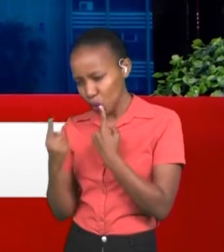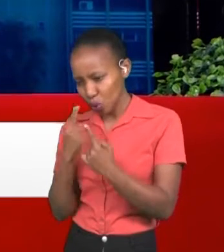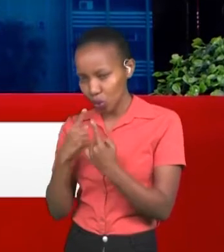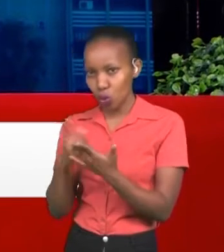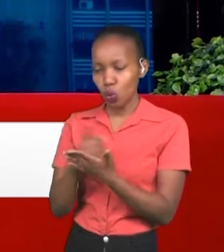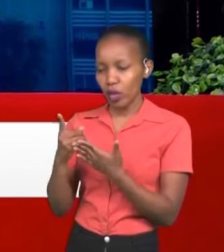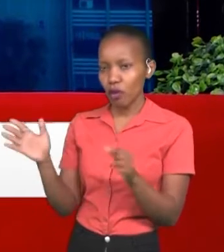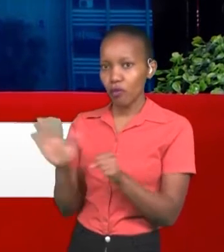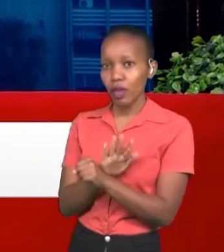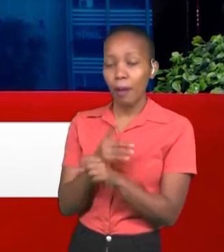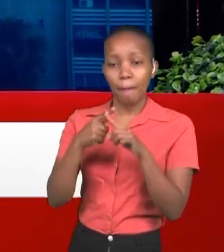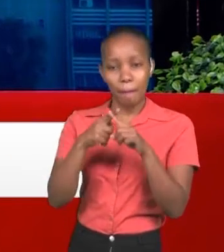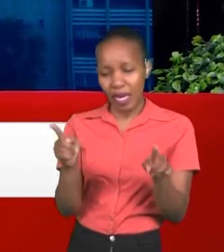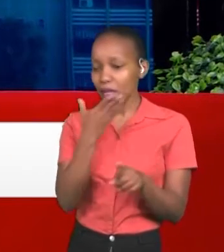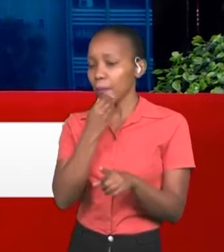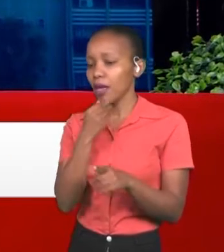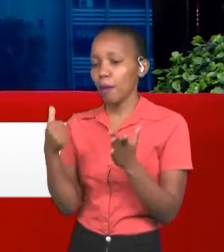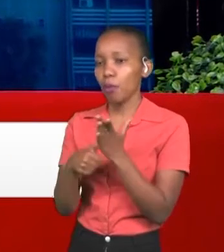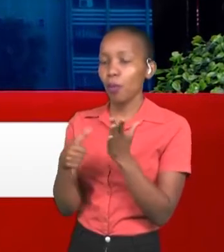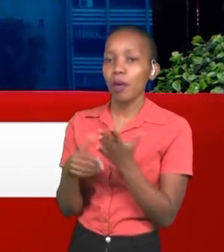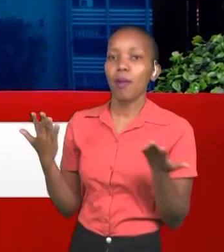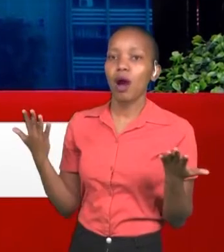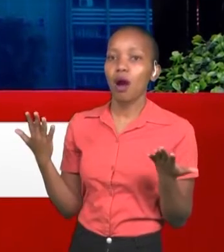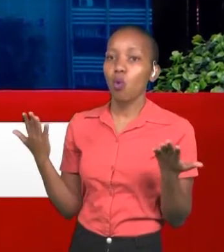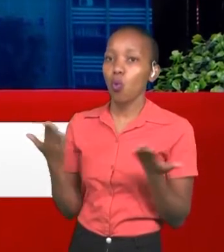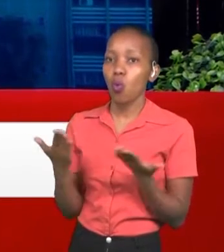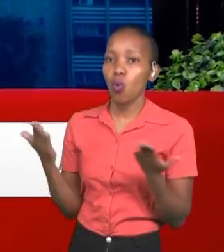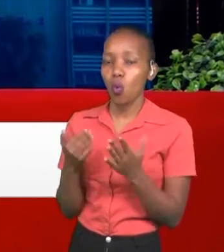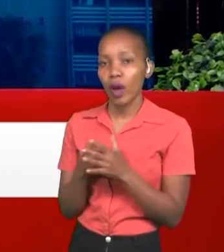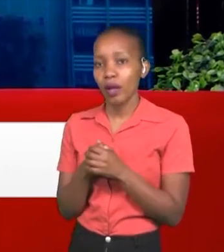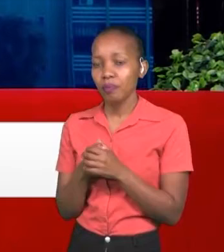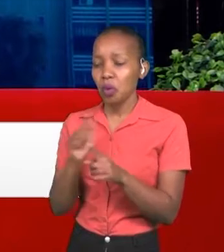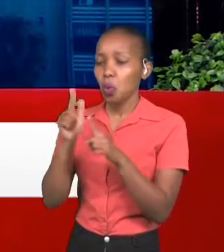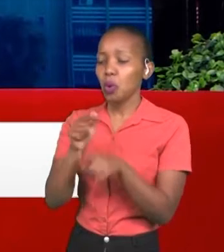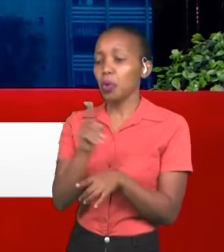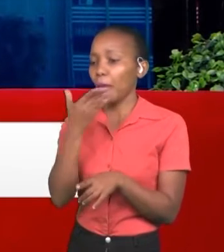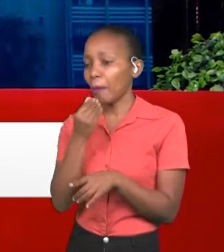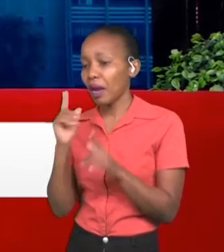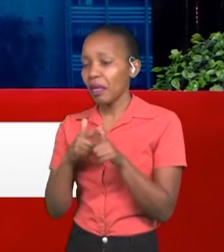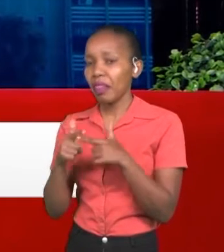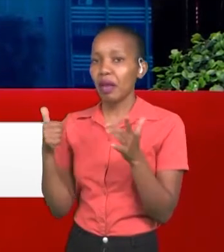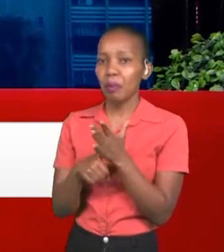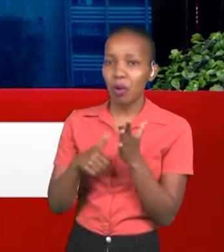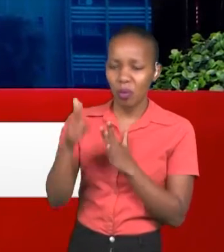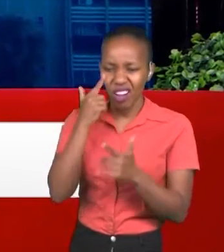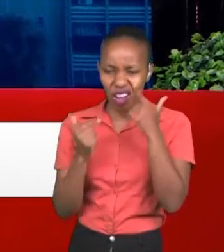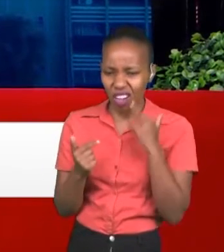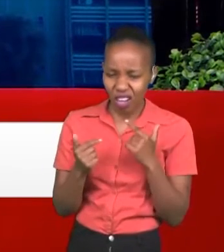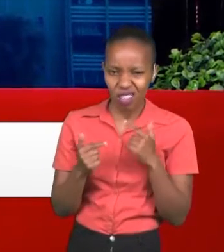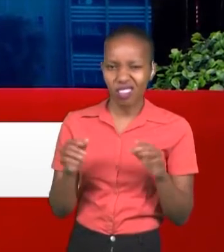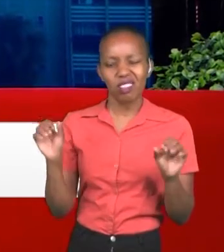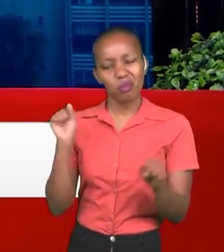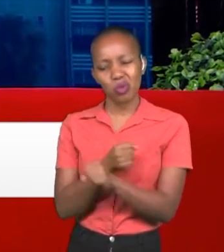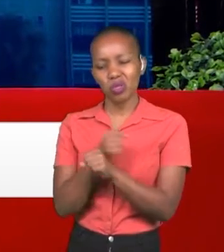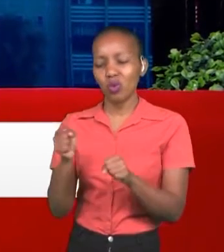the problem with men, we've been taught that the masculinity has been given a different definition. Okay. Whereby okay. your problems, crying should not be it. Mm-hmm. That's